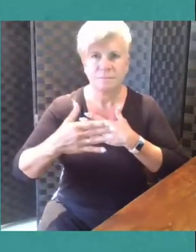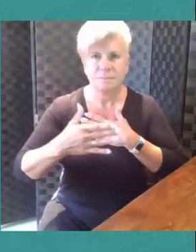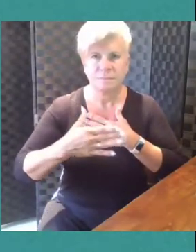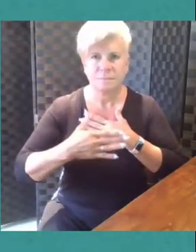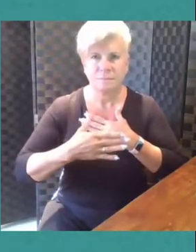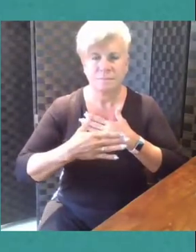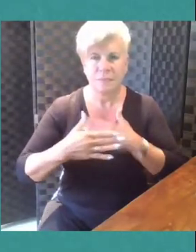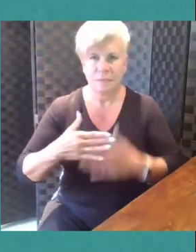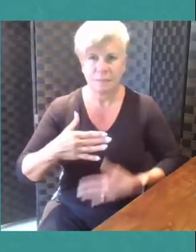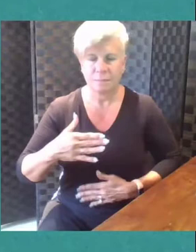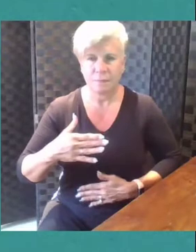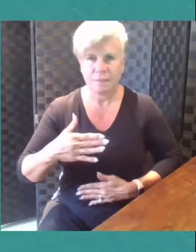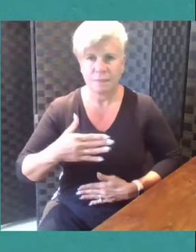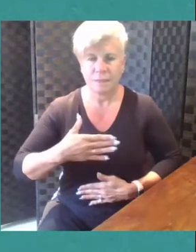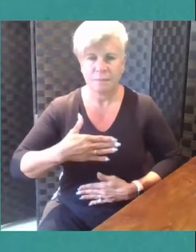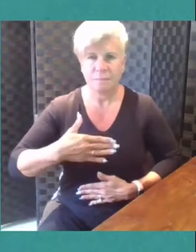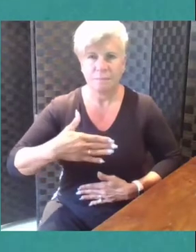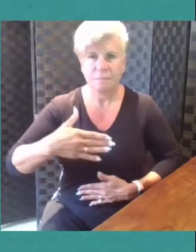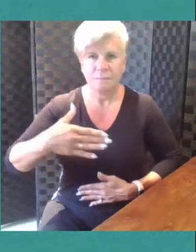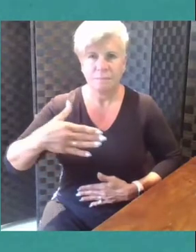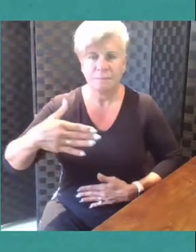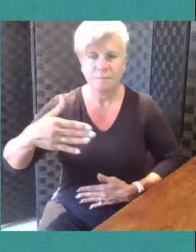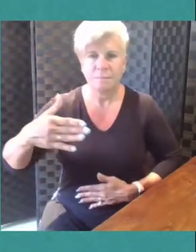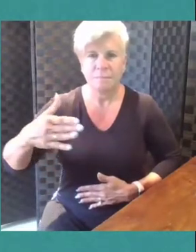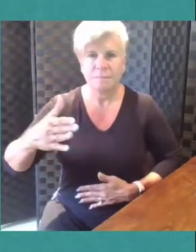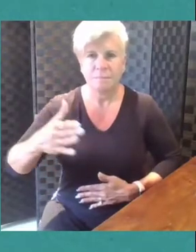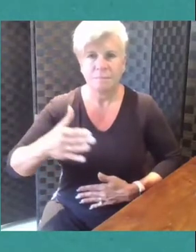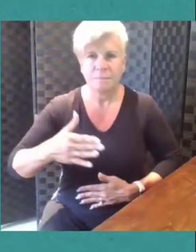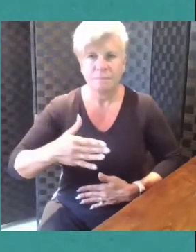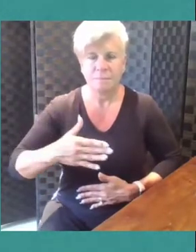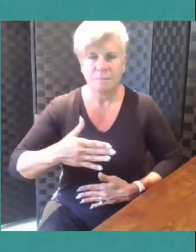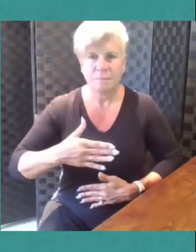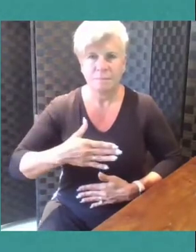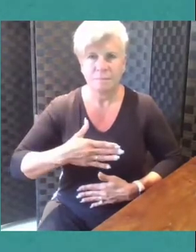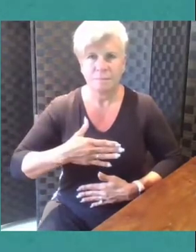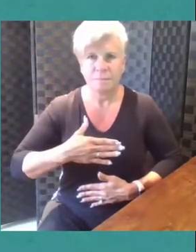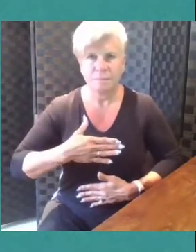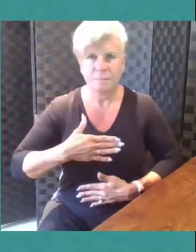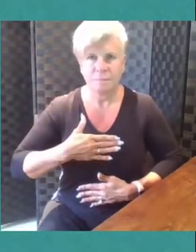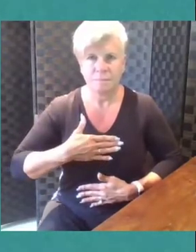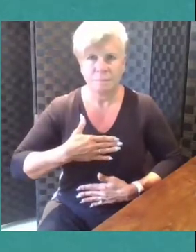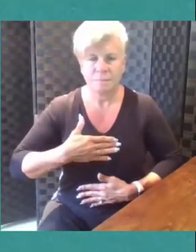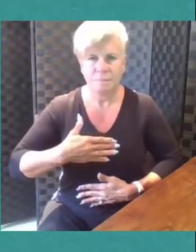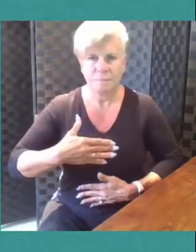Move that hand to your belly. Notice breath there. Can you feel that?